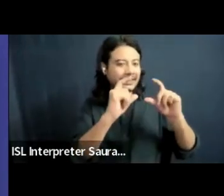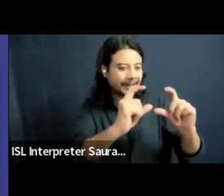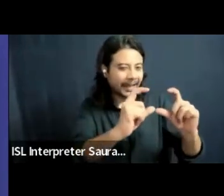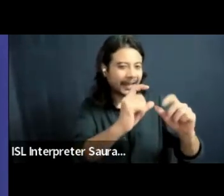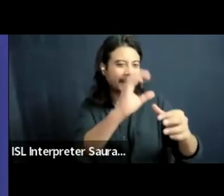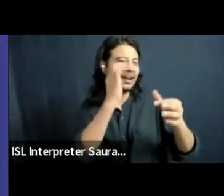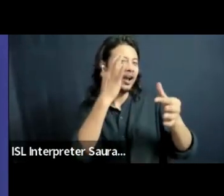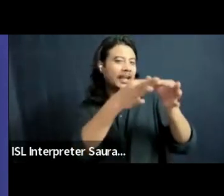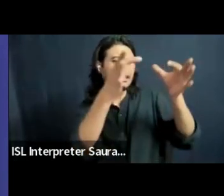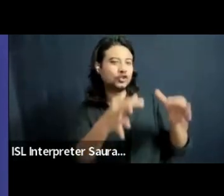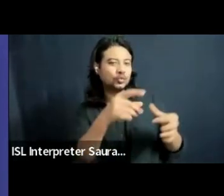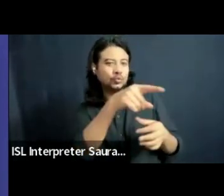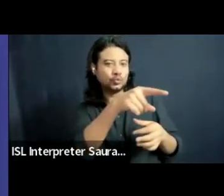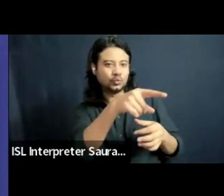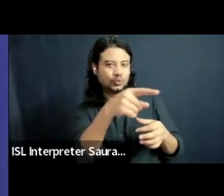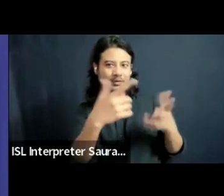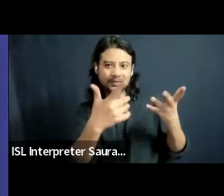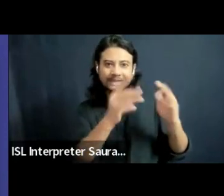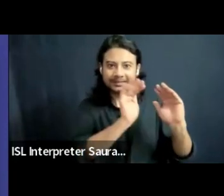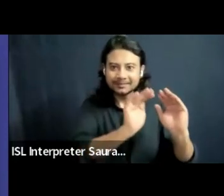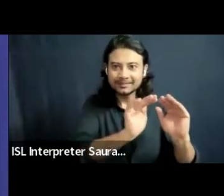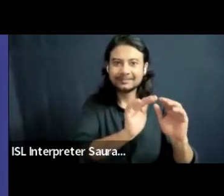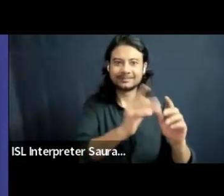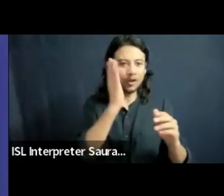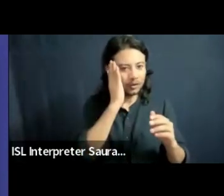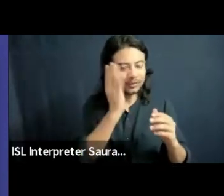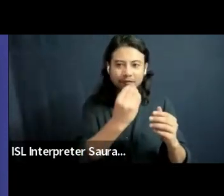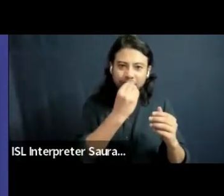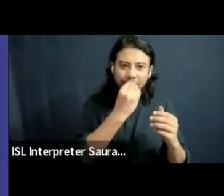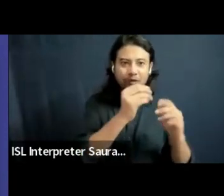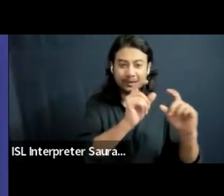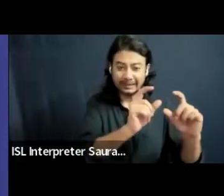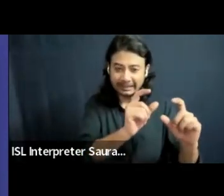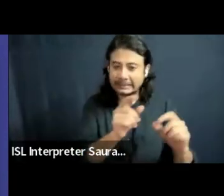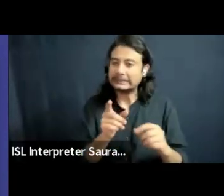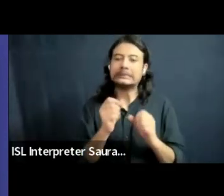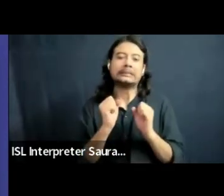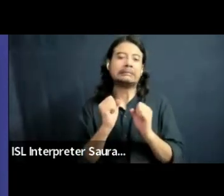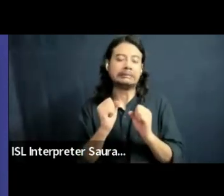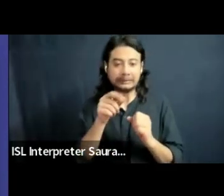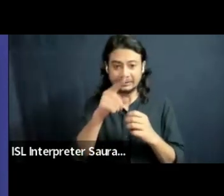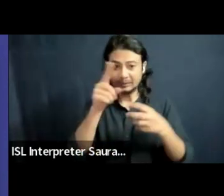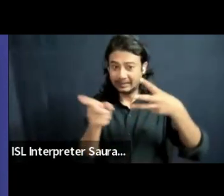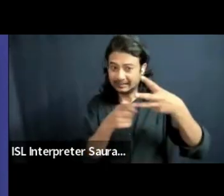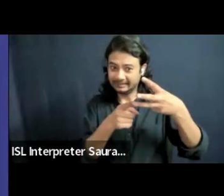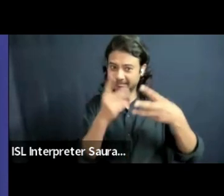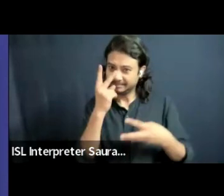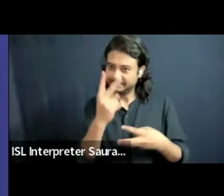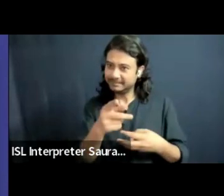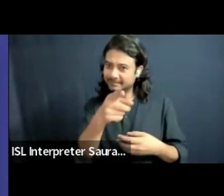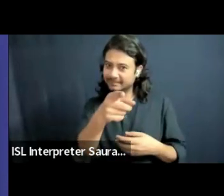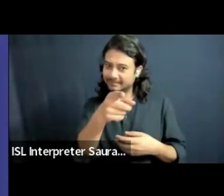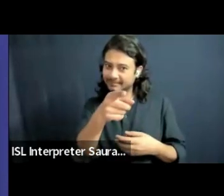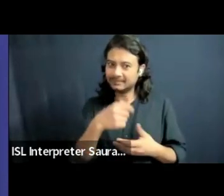the final figure that you see on the screen is also critical. 20% of the world's population